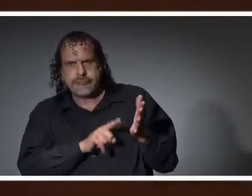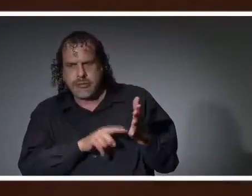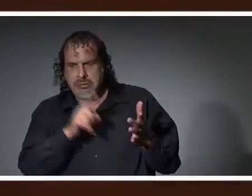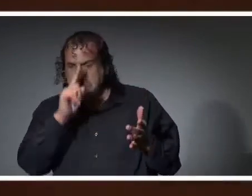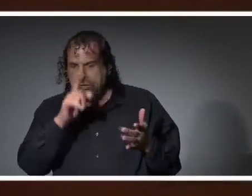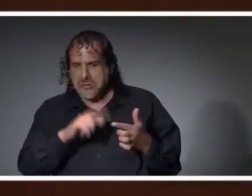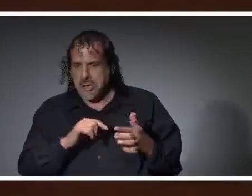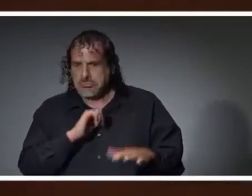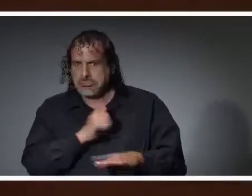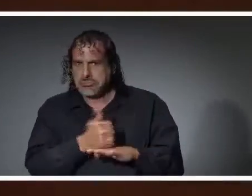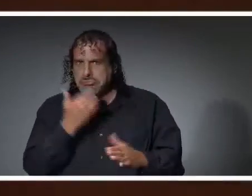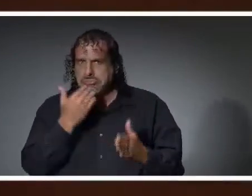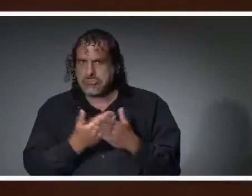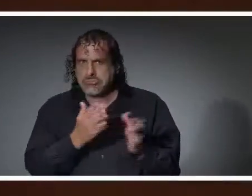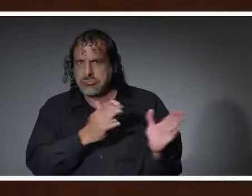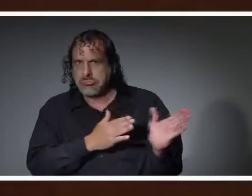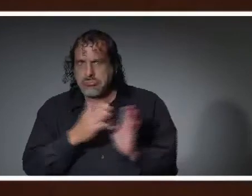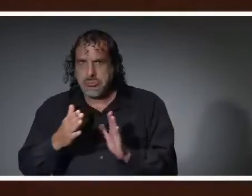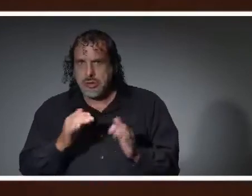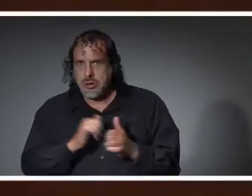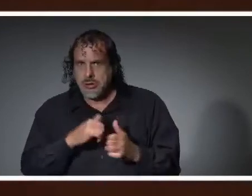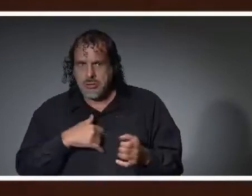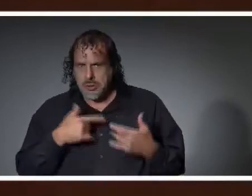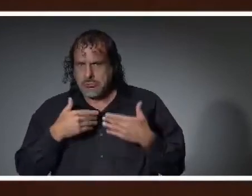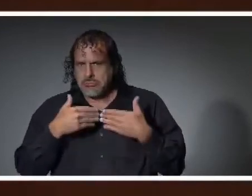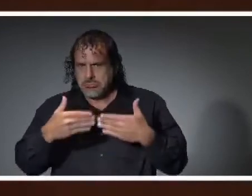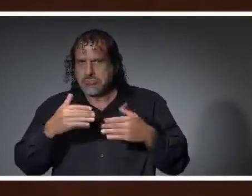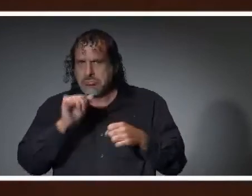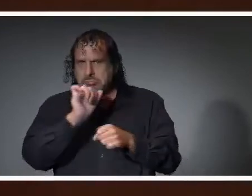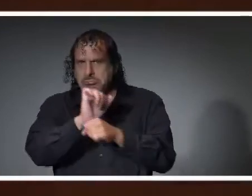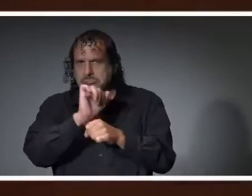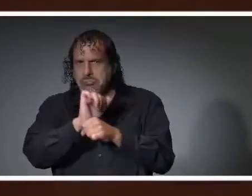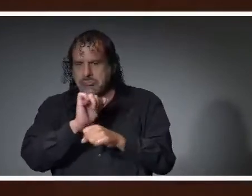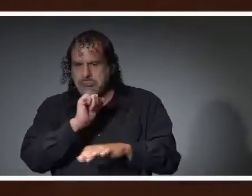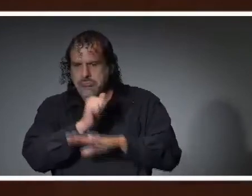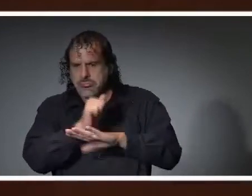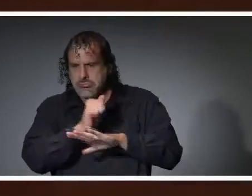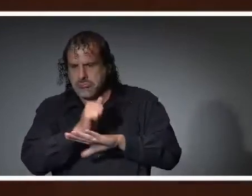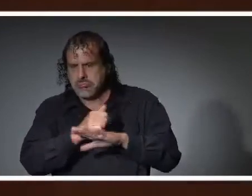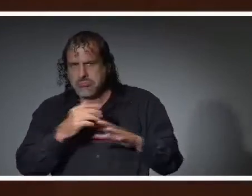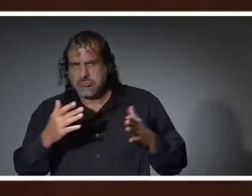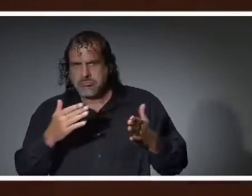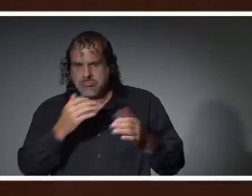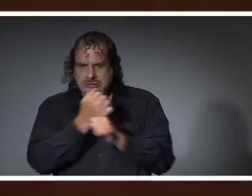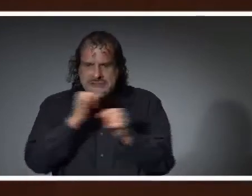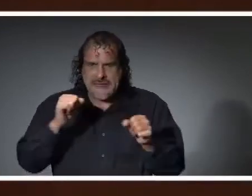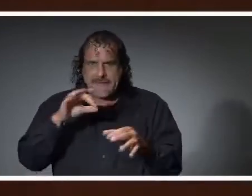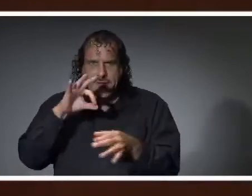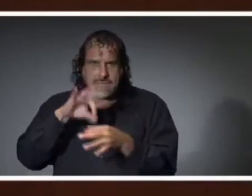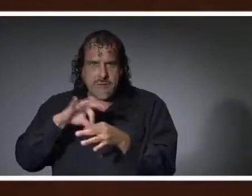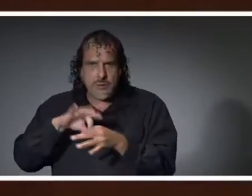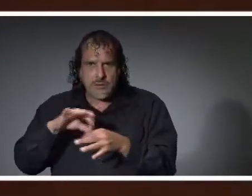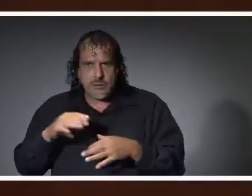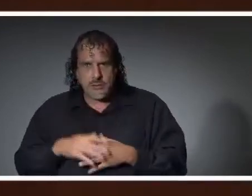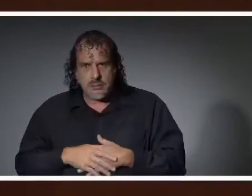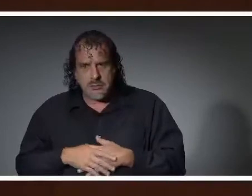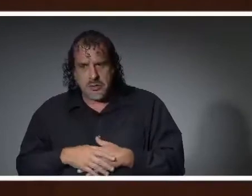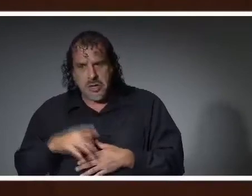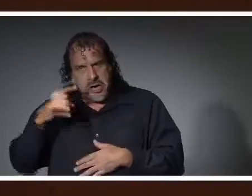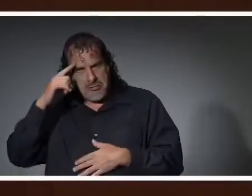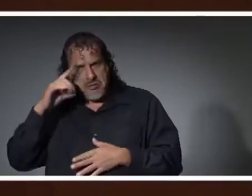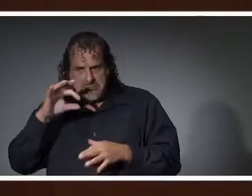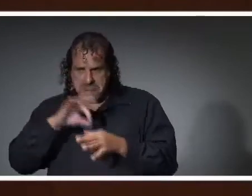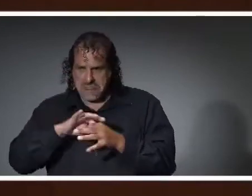plans. And we'll continue to work with them to make sure that we support safe voting. And I think voting can be done